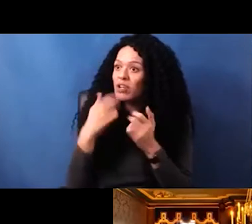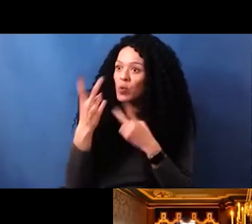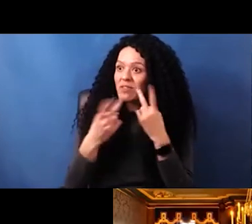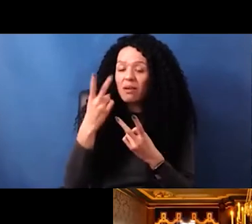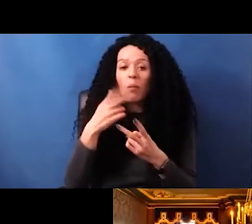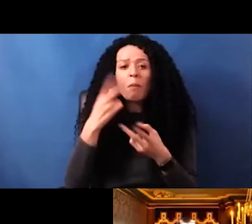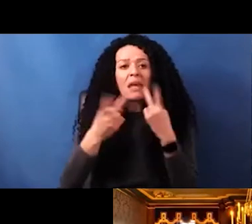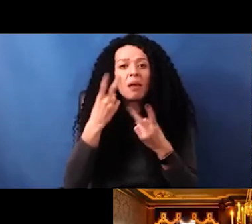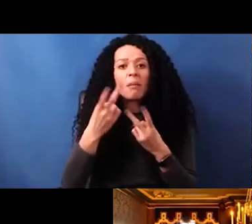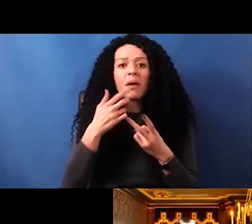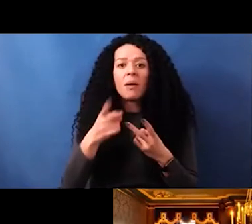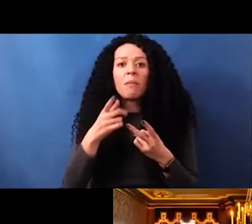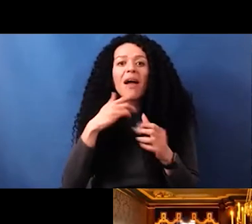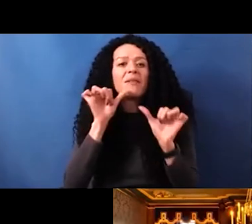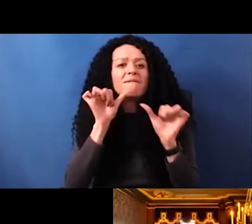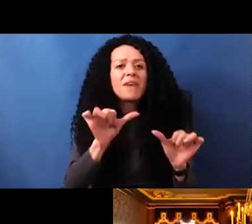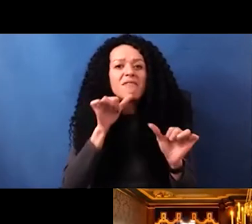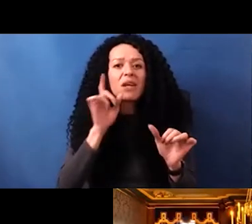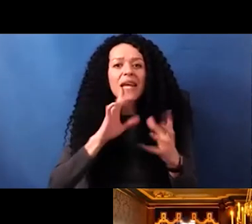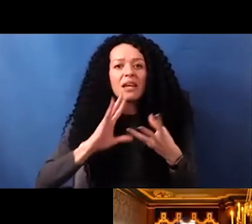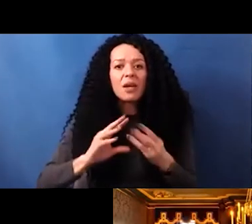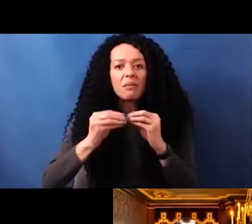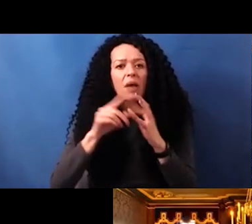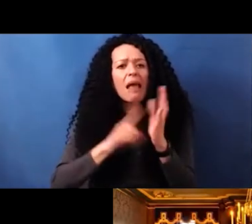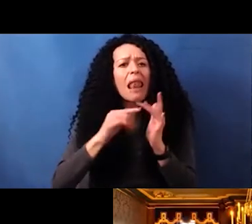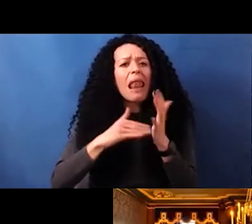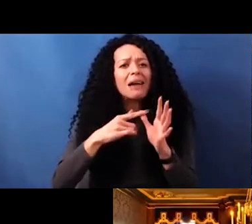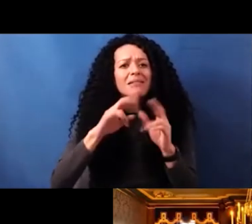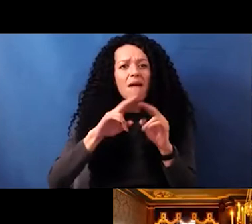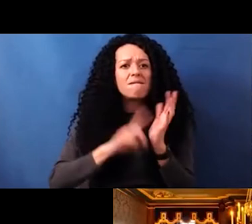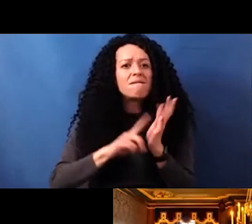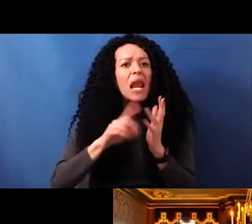favourite lady composer, Eliza Flower.